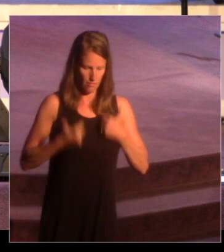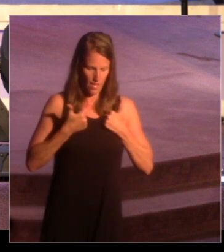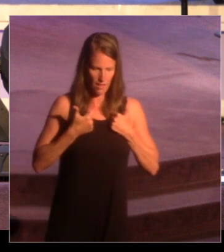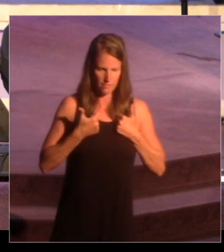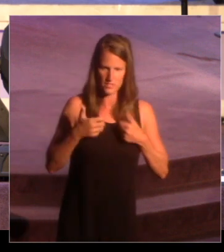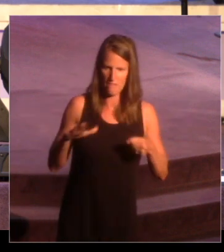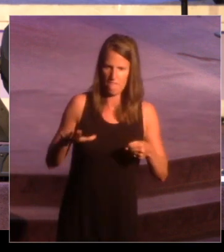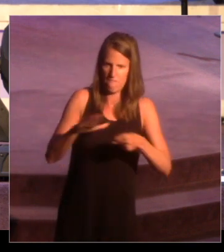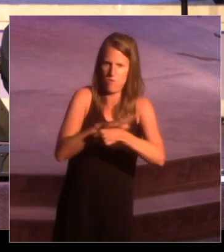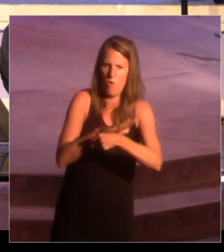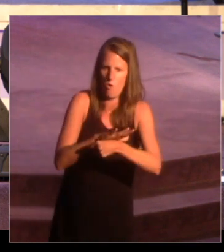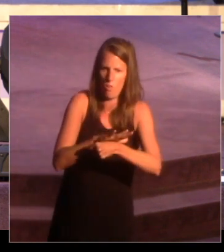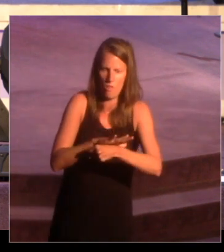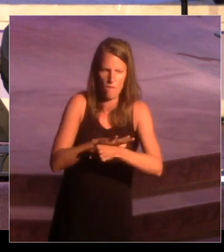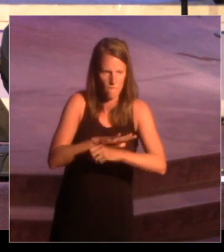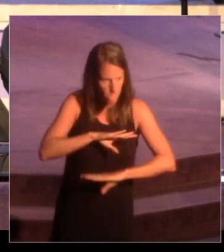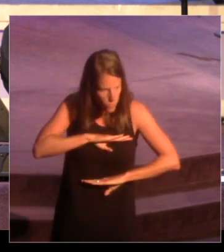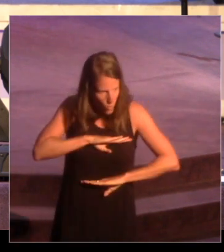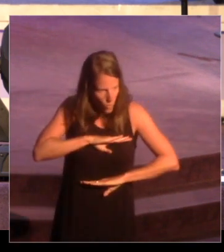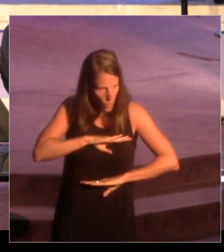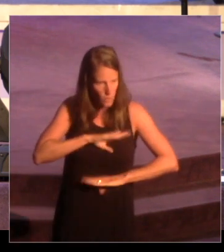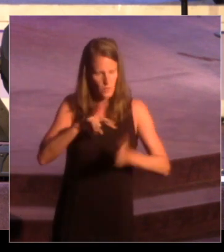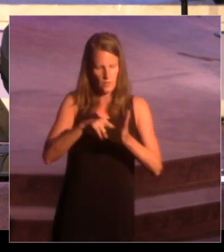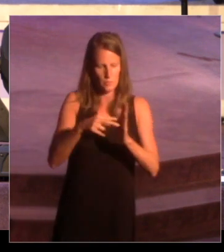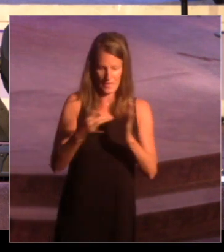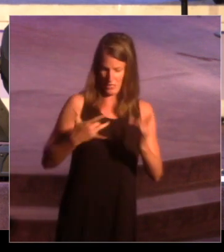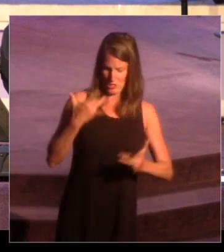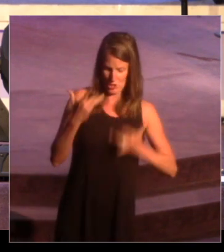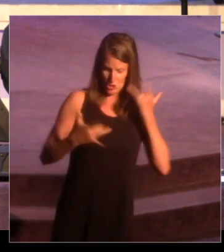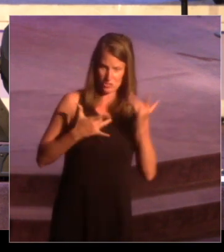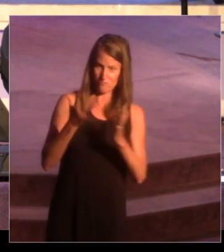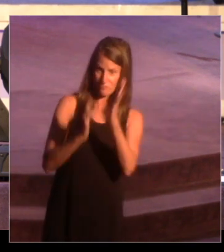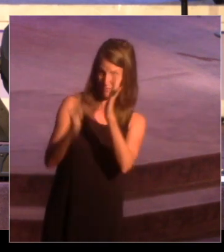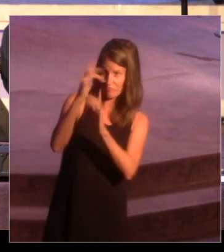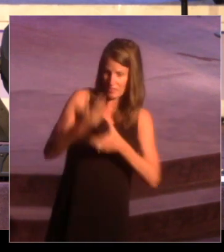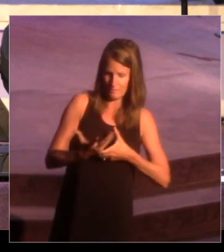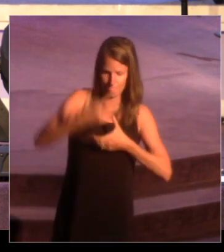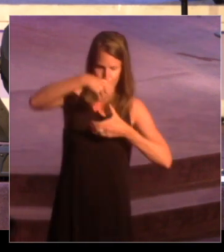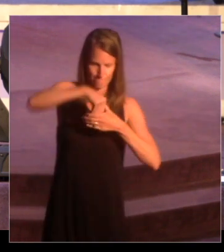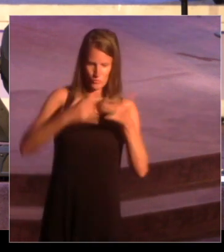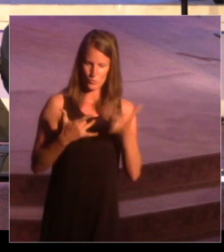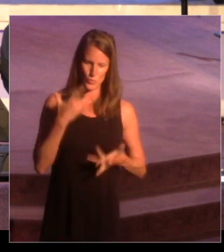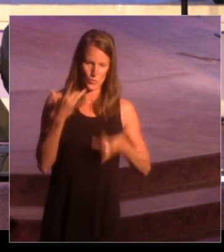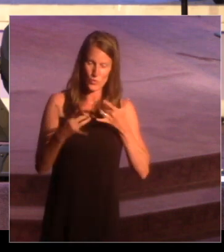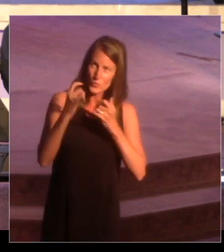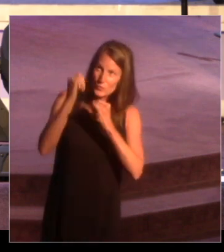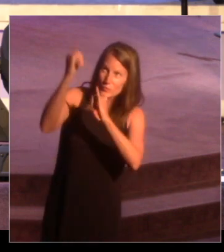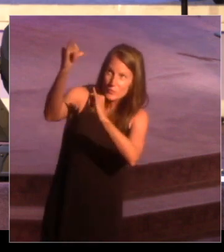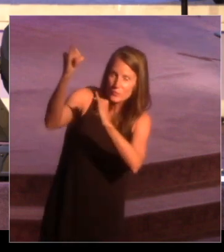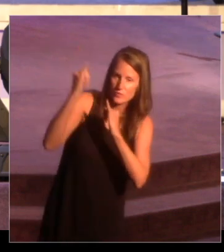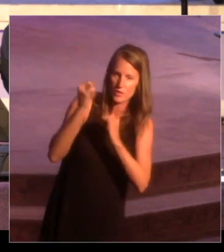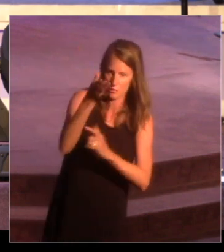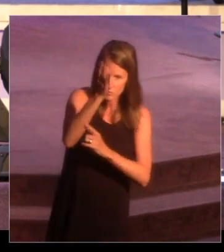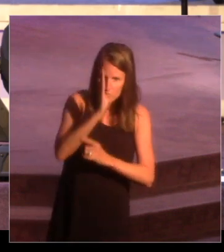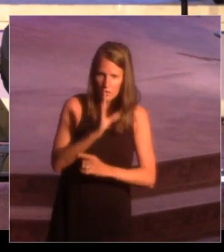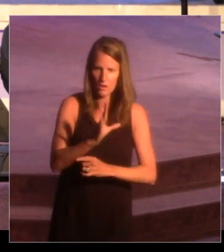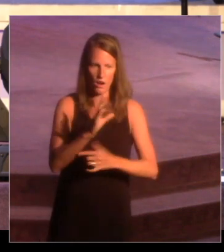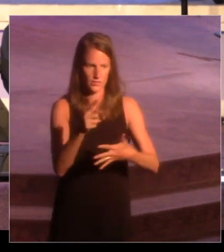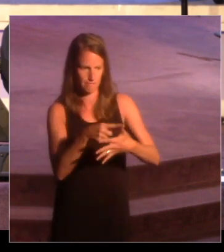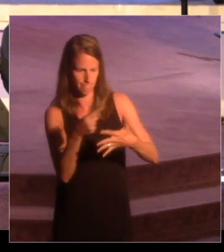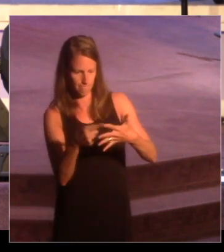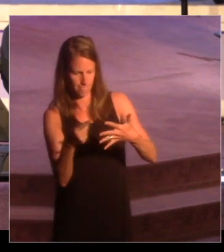full, to be filled with the joy. And to the extent that we believe that God's commandments are for our